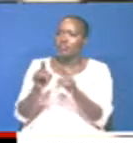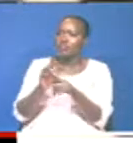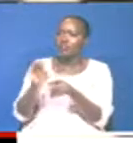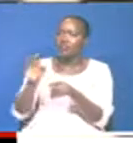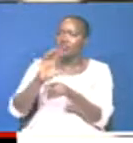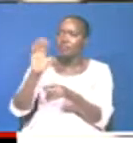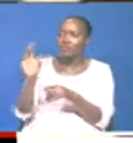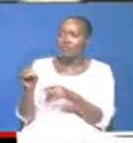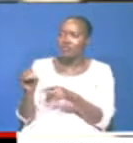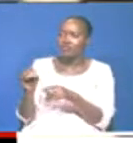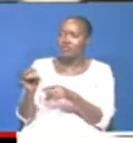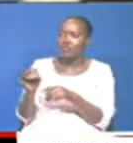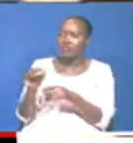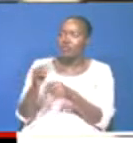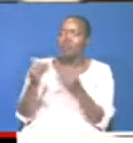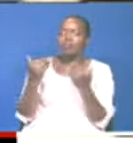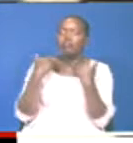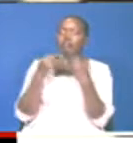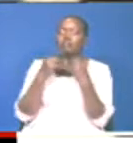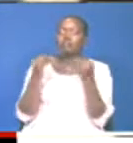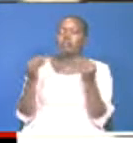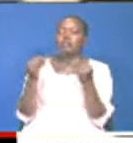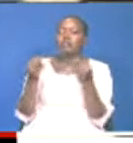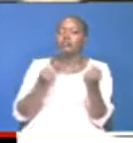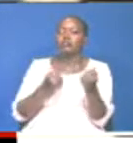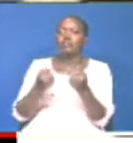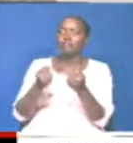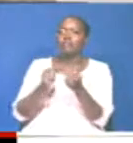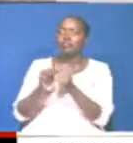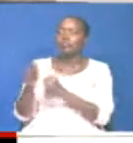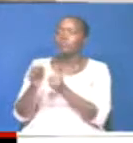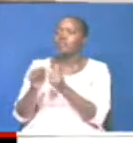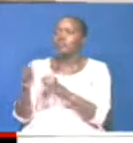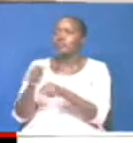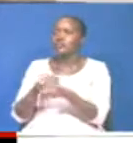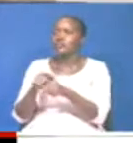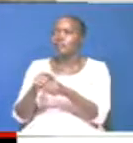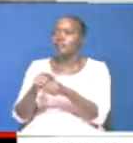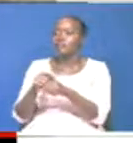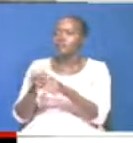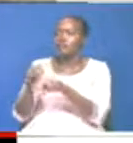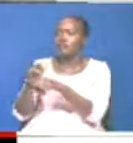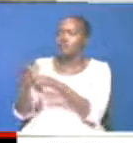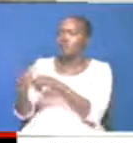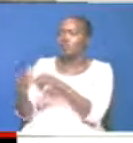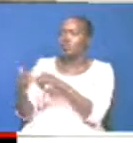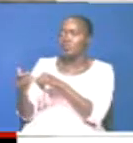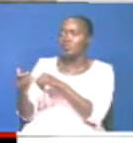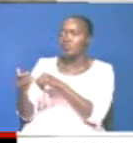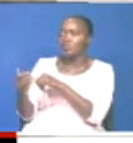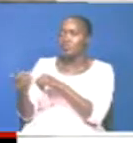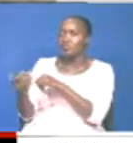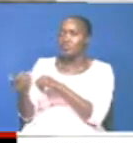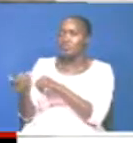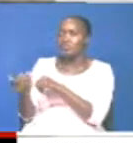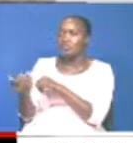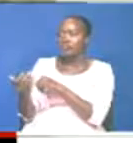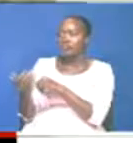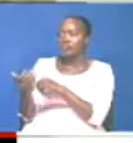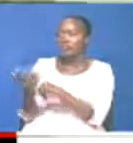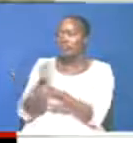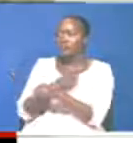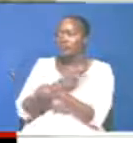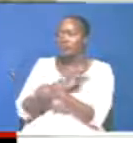we never slept until cars started passing somewhere around 3 a.m. And I still love sports, and that's why